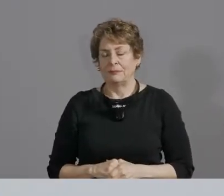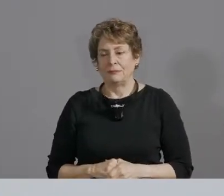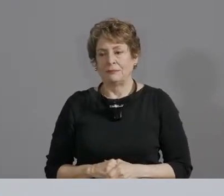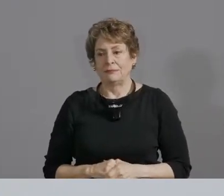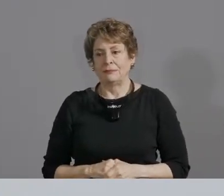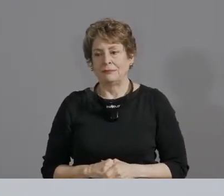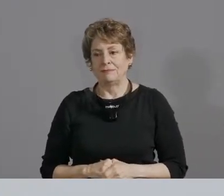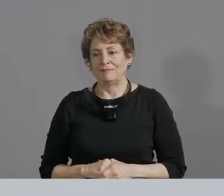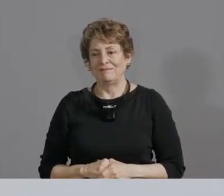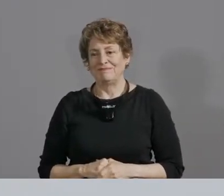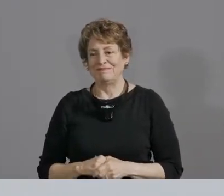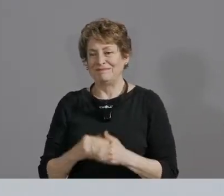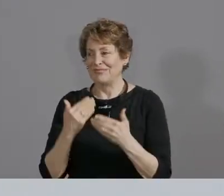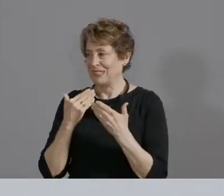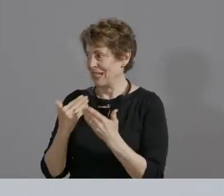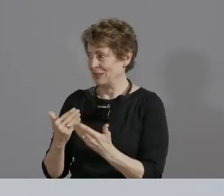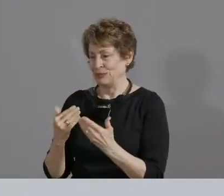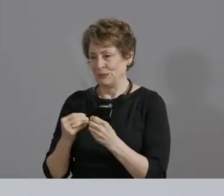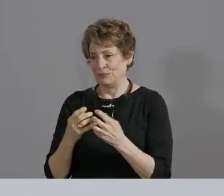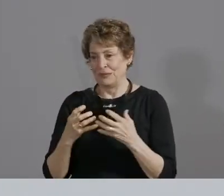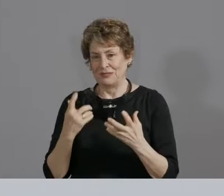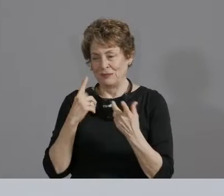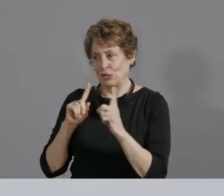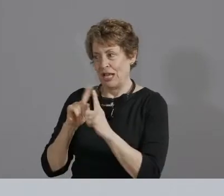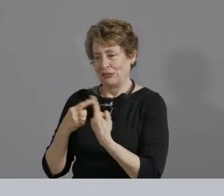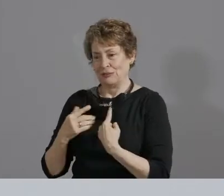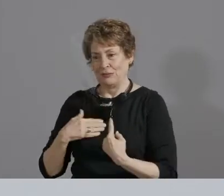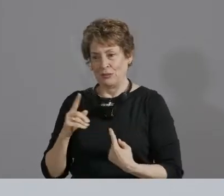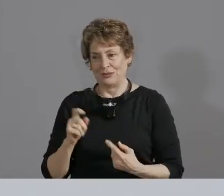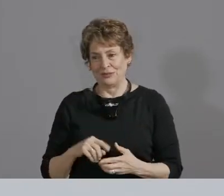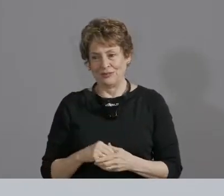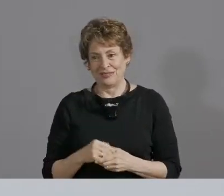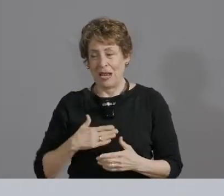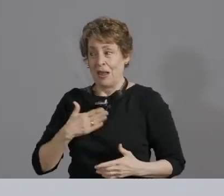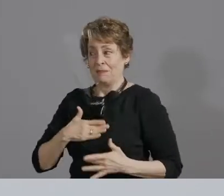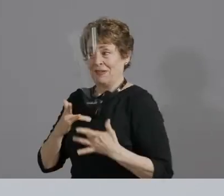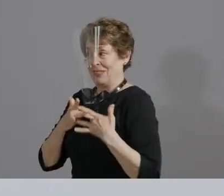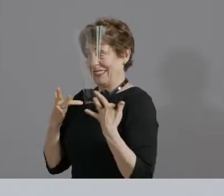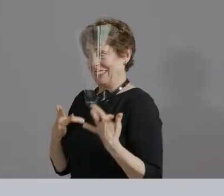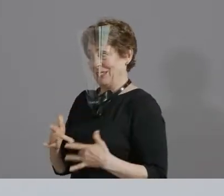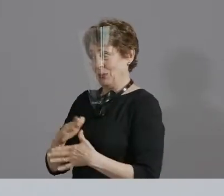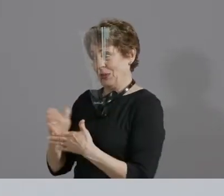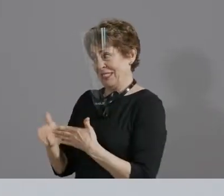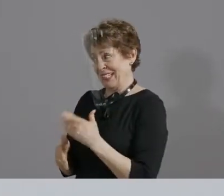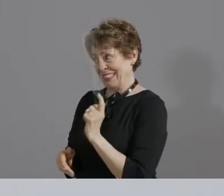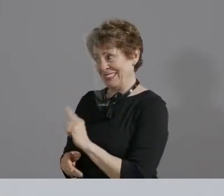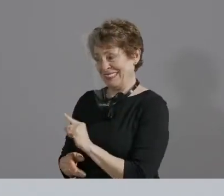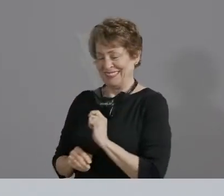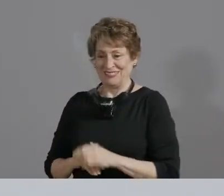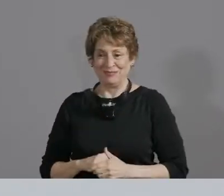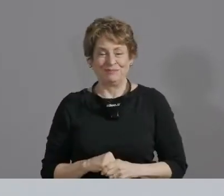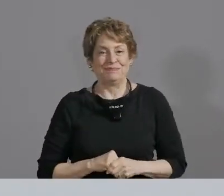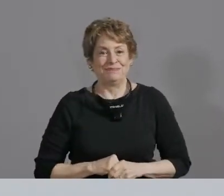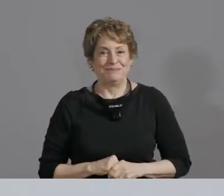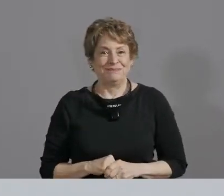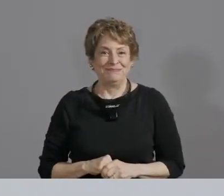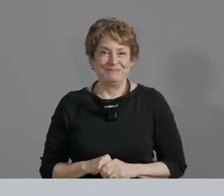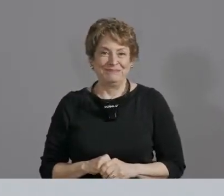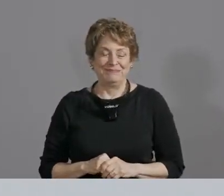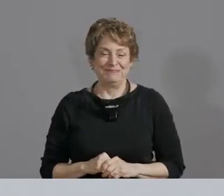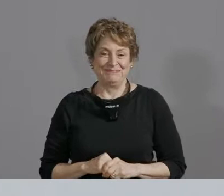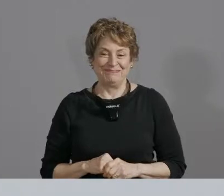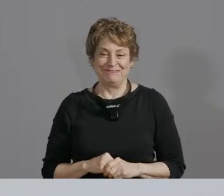Thank you so much for your answer. Have a happy Valentine's weekend. Oh, thank you. You too. It's my 10-year-old's birthday